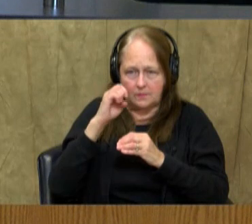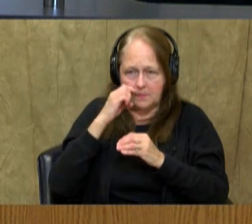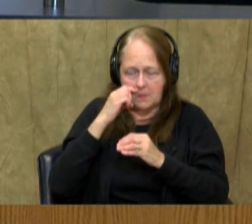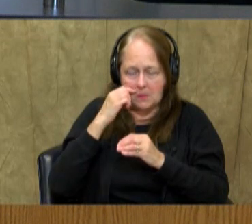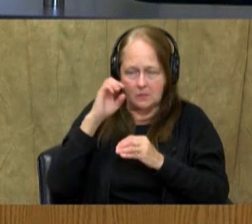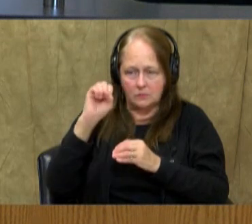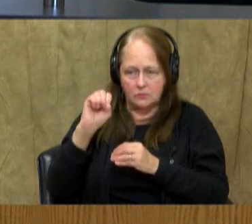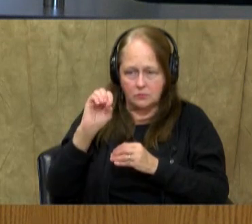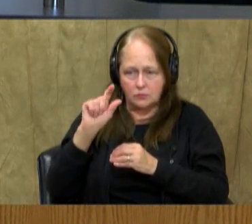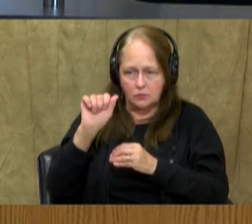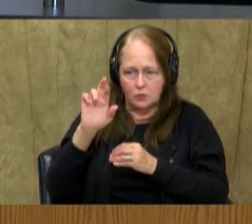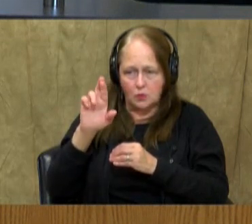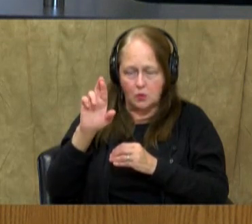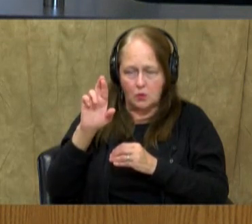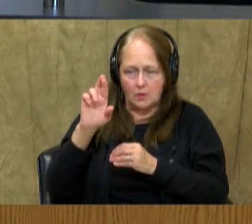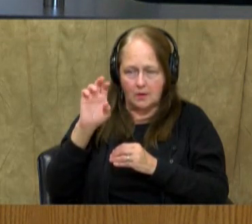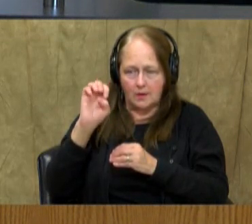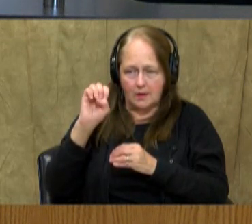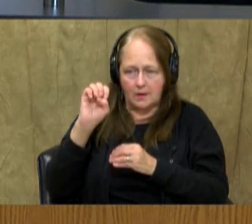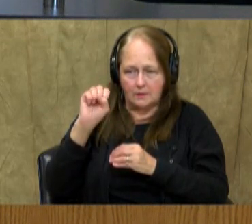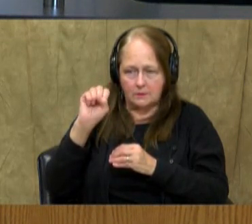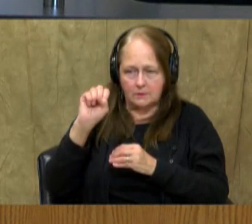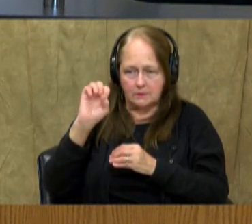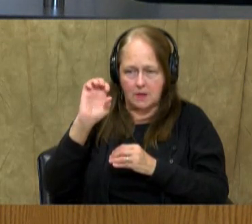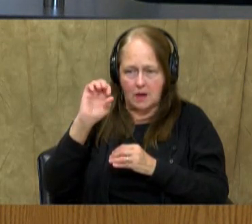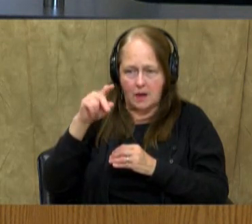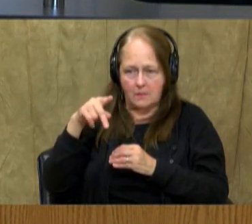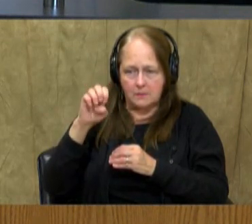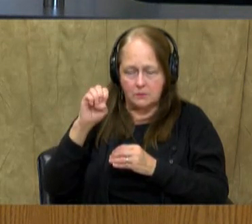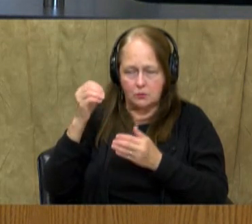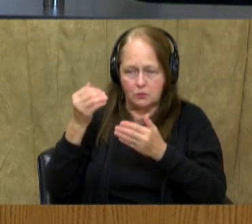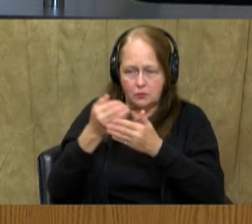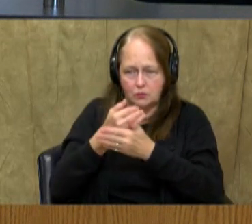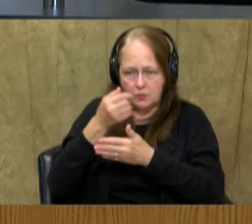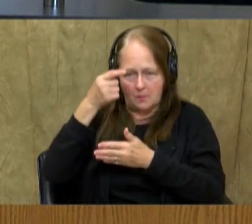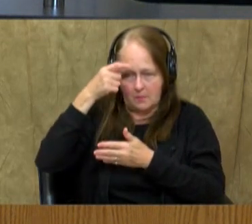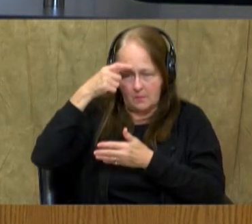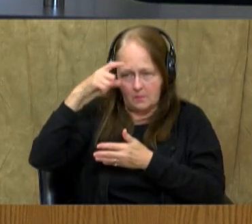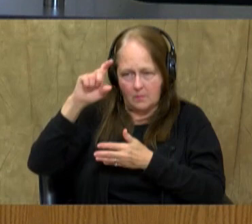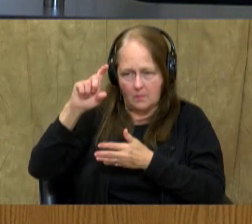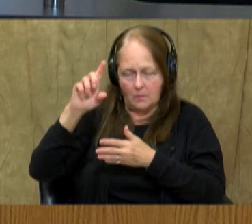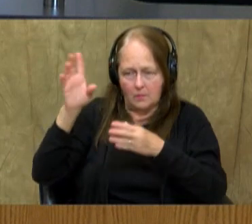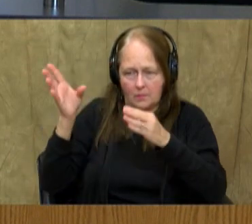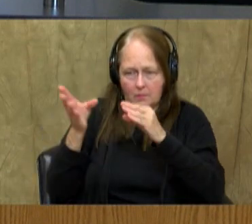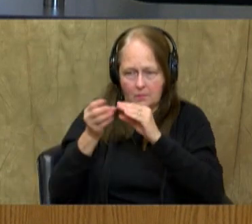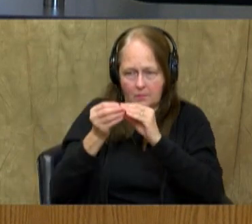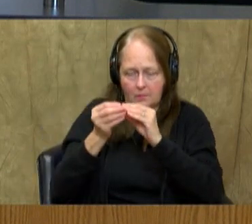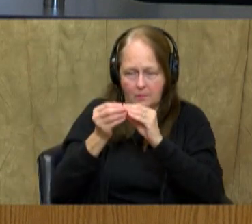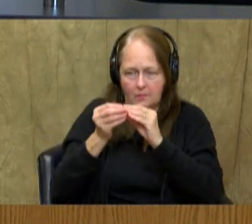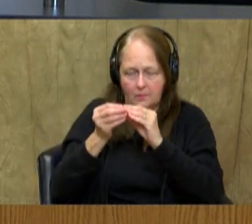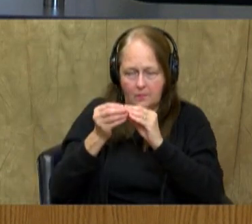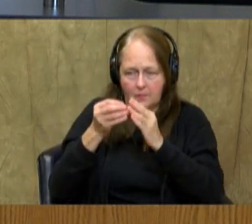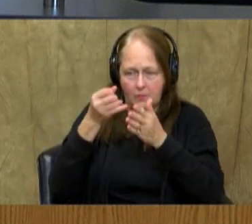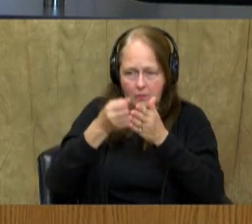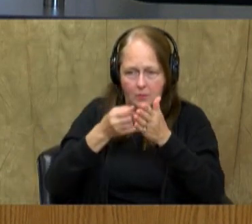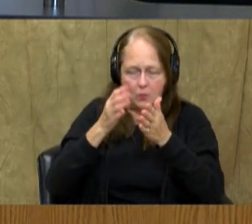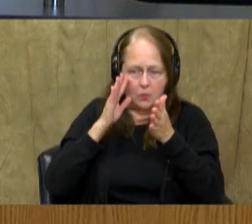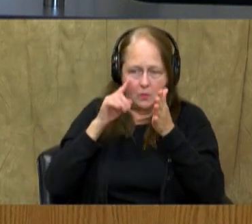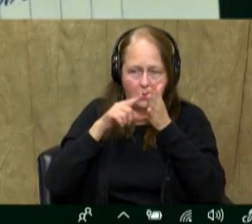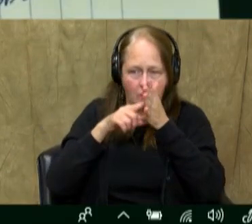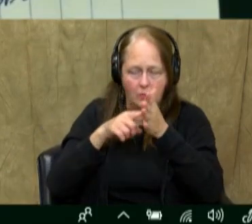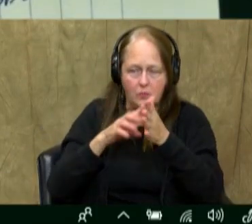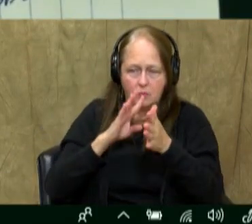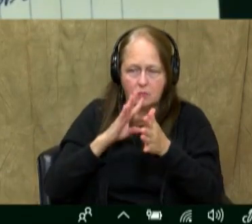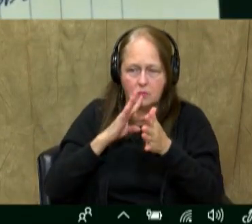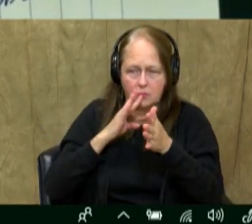a solar eclipse is going to happen in the new moon position. We're going to add this on our diagram, but we're fixing to look at it and